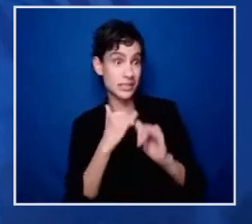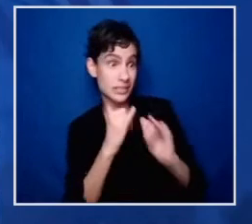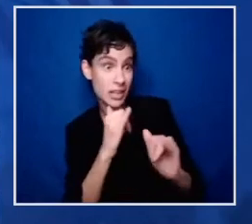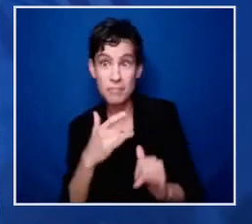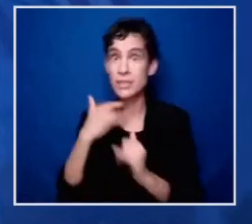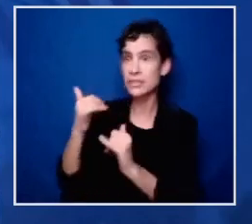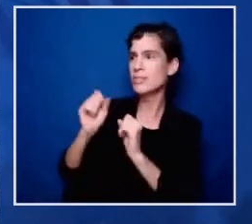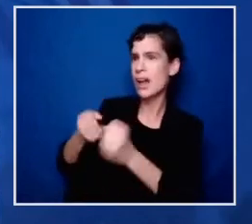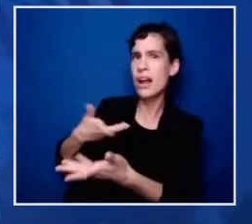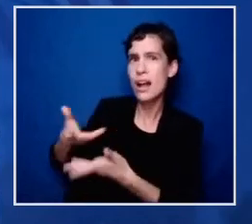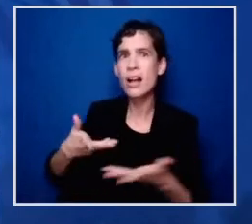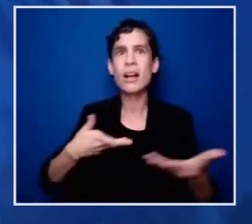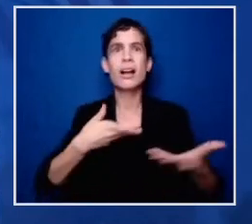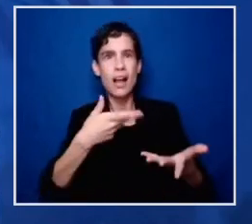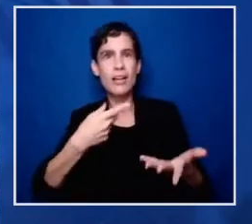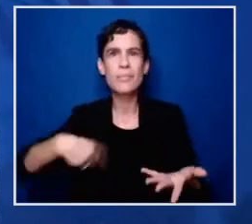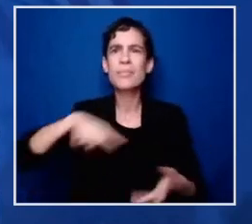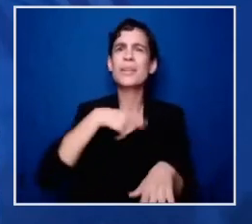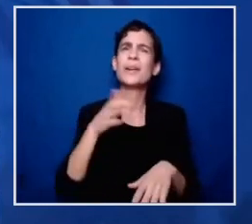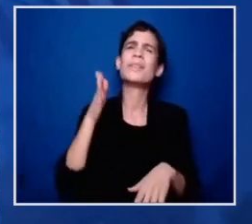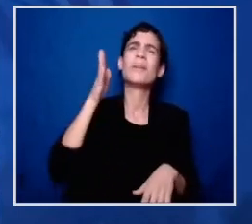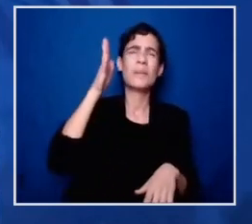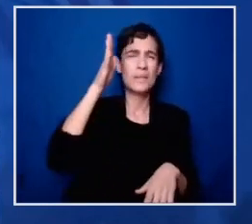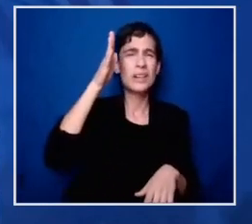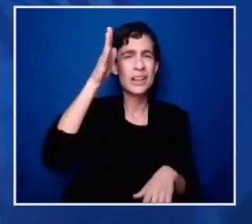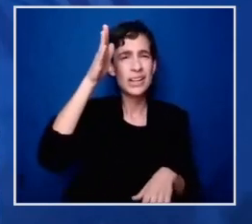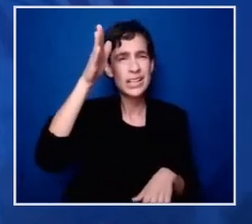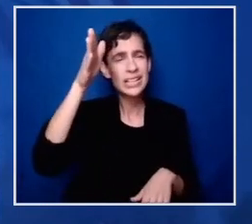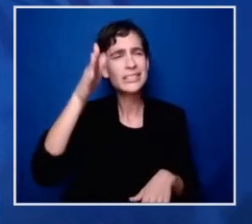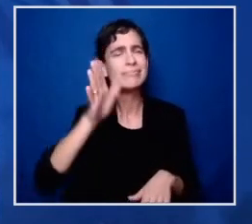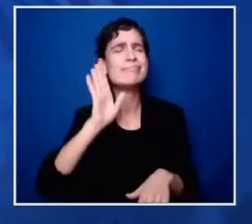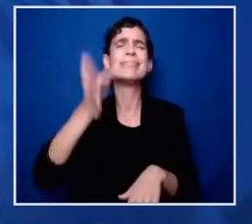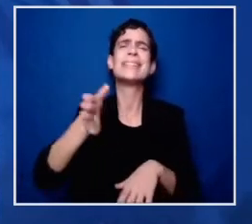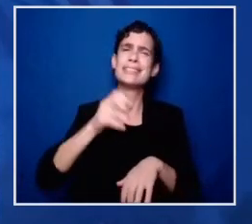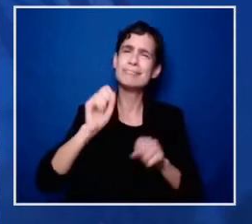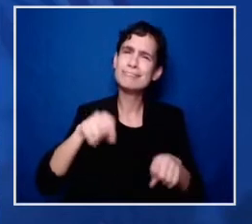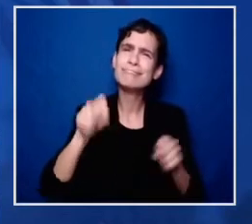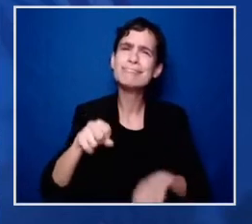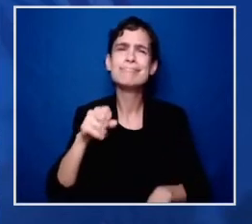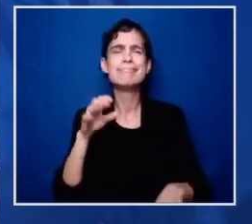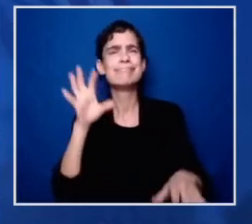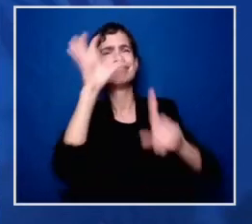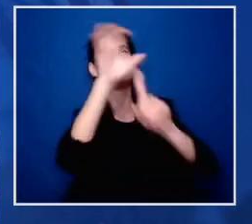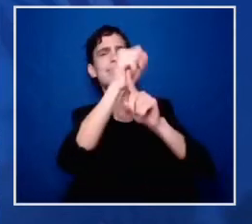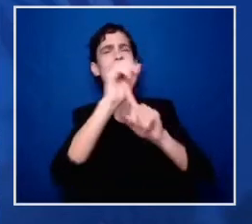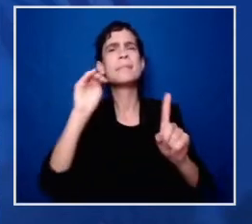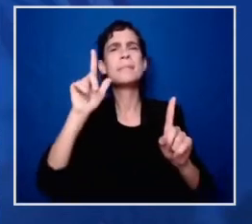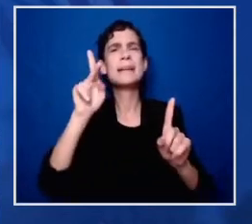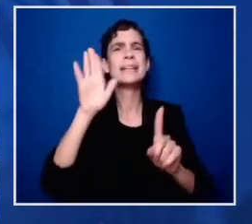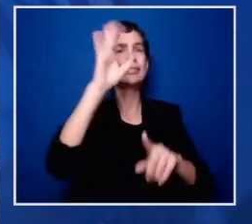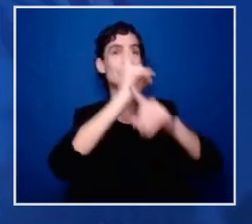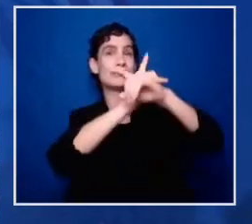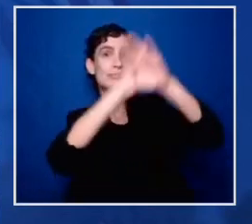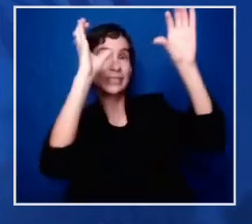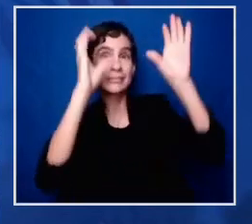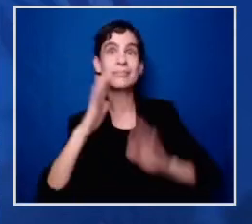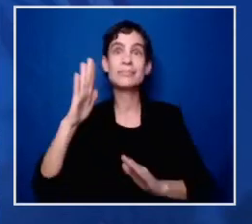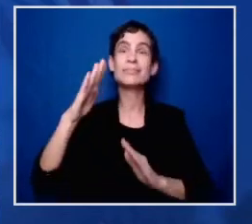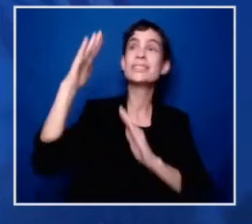There, the cacophony of dissonant sounds will turn into luscious harmonies, combining